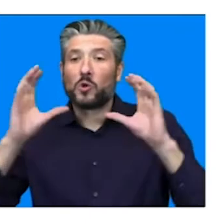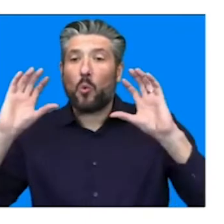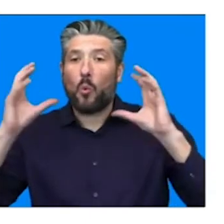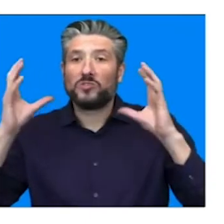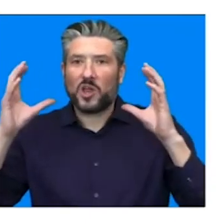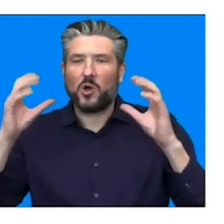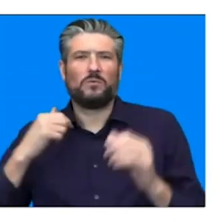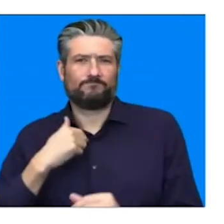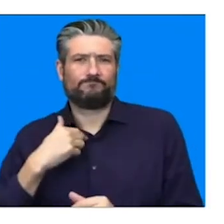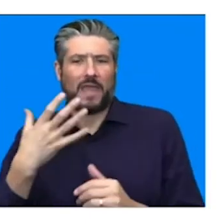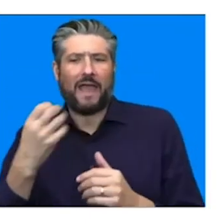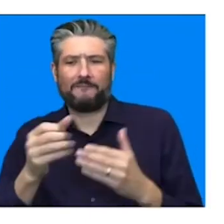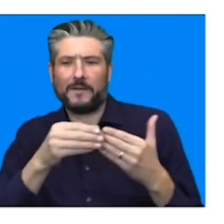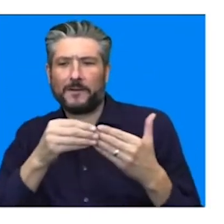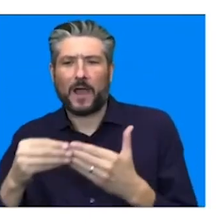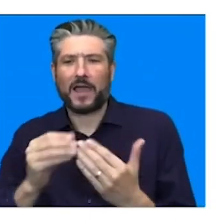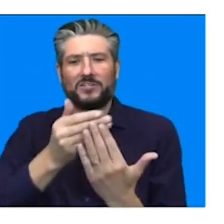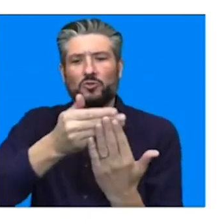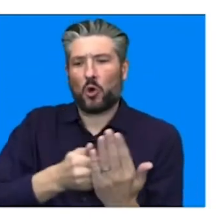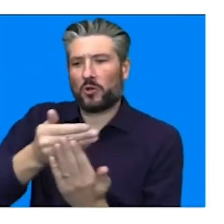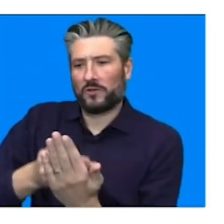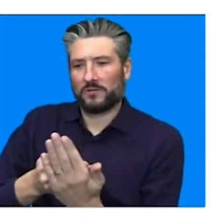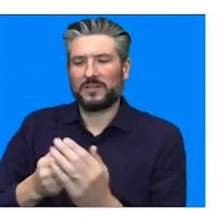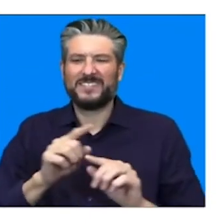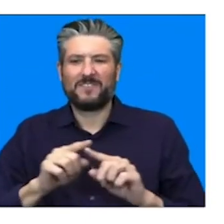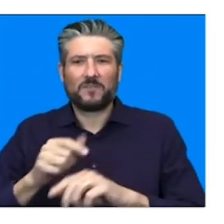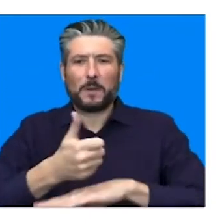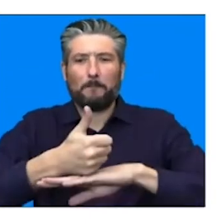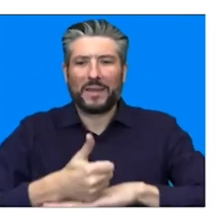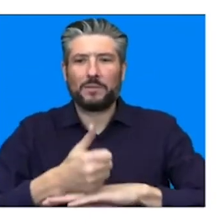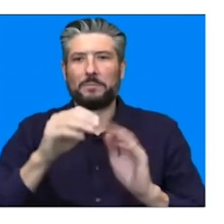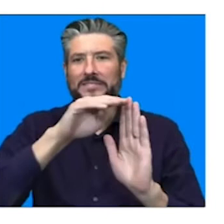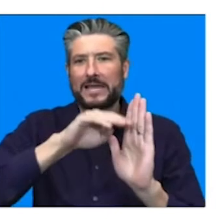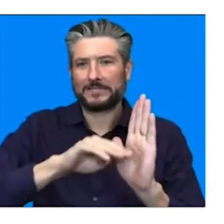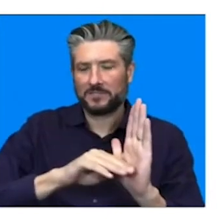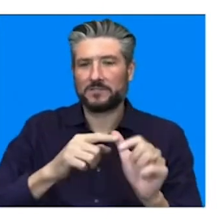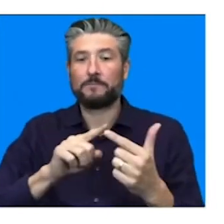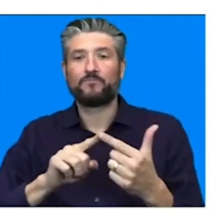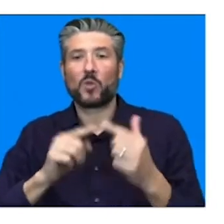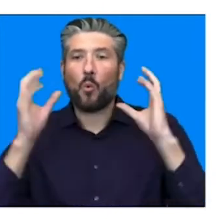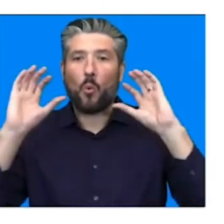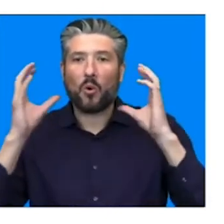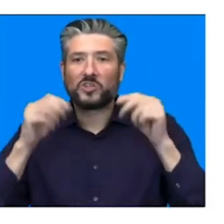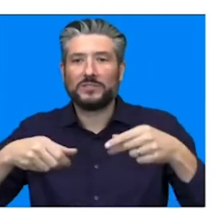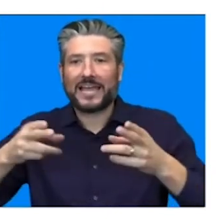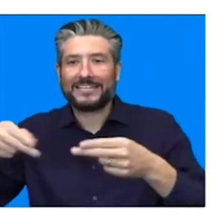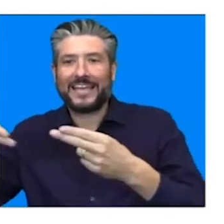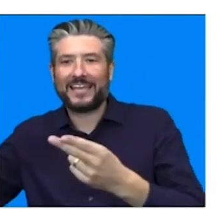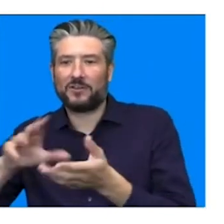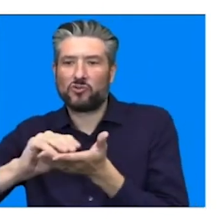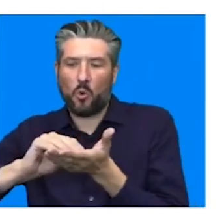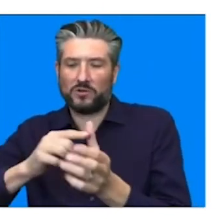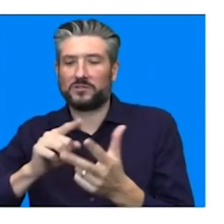guidance documents: minimum standards for audio recording techniques, audio presentation